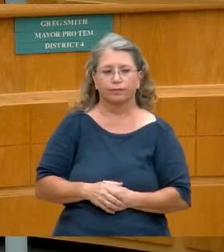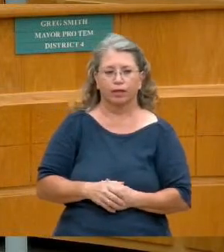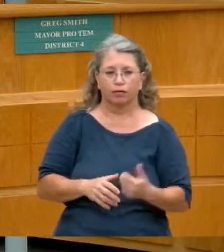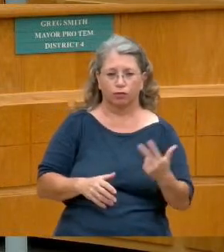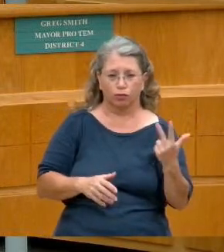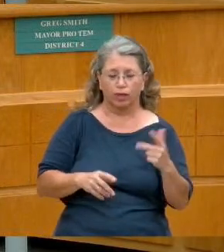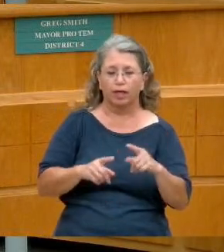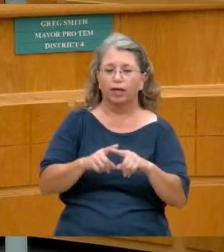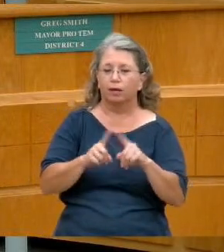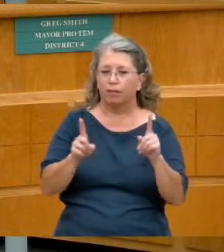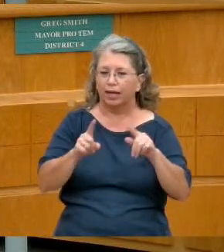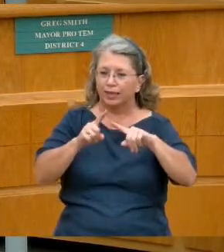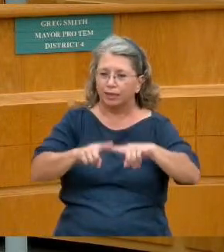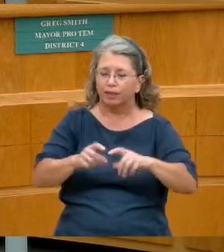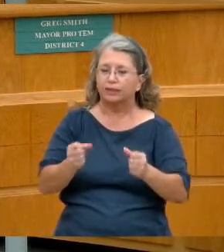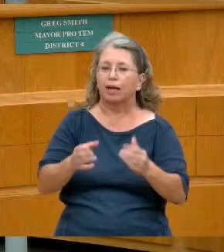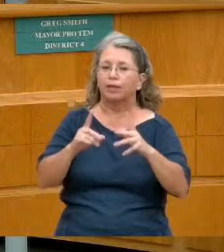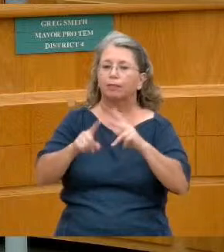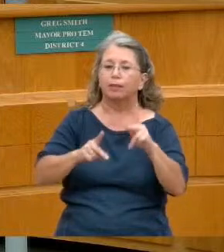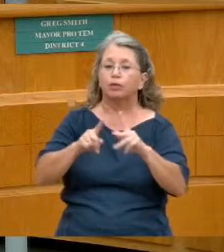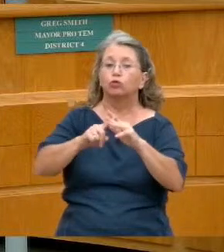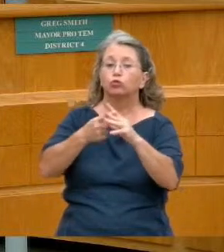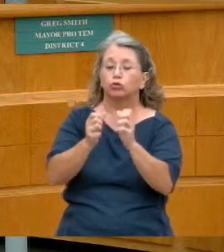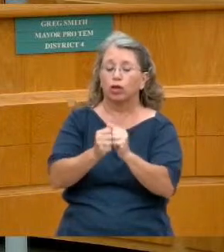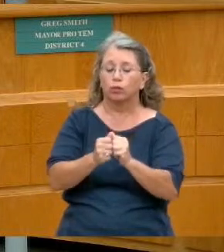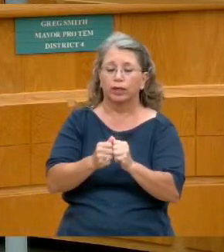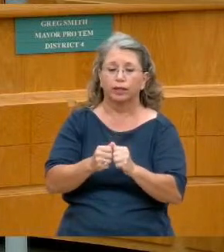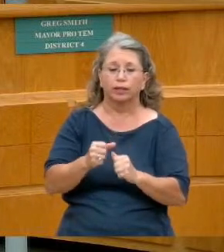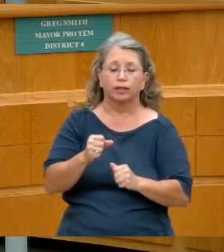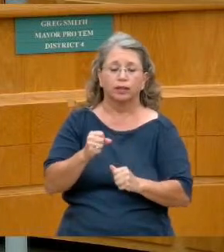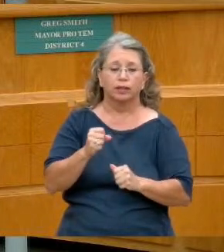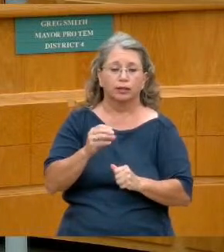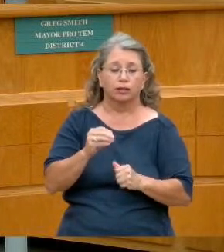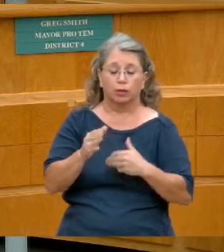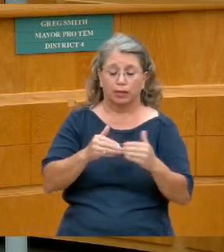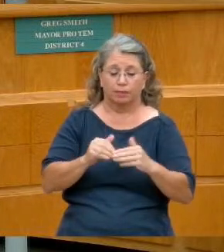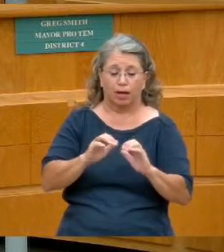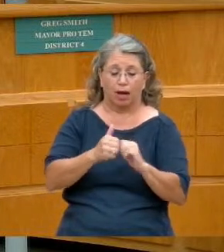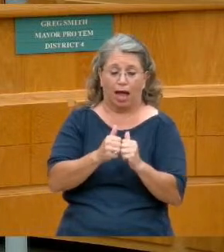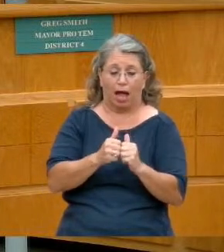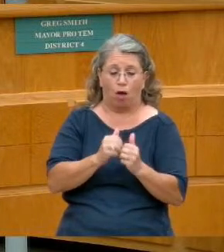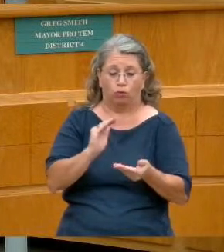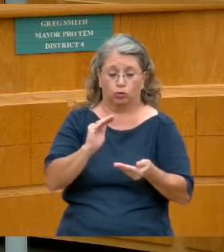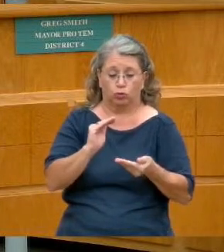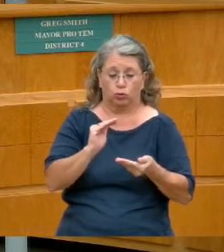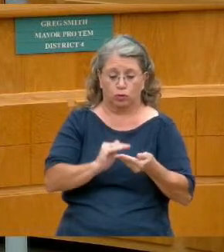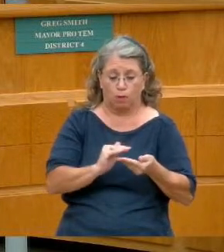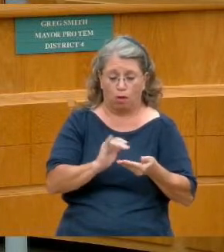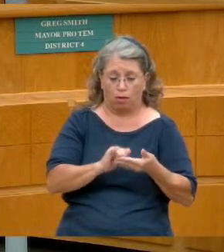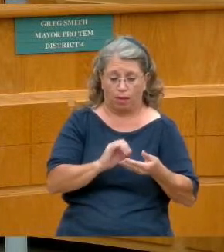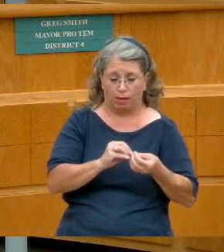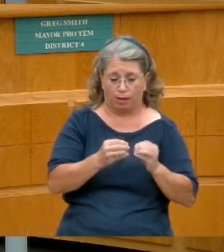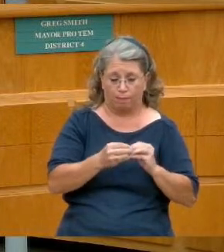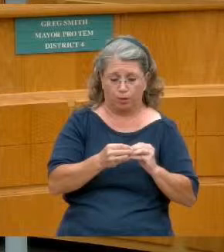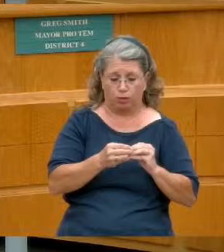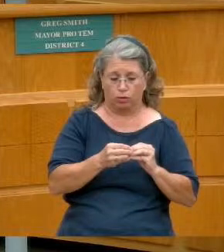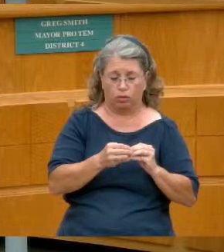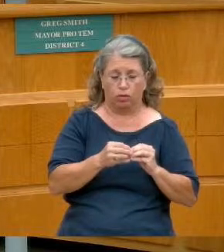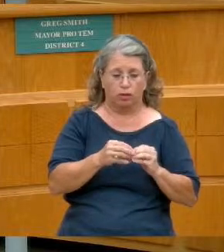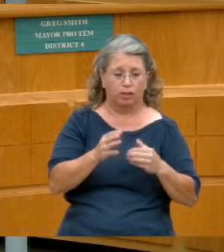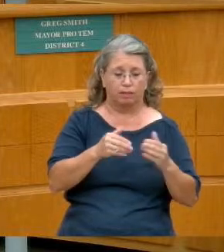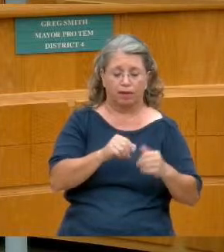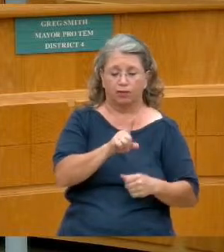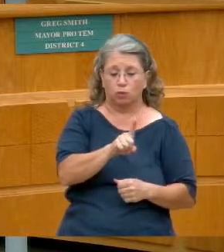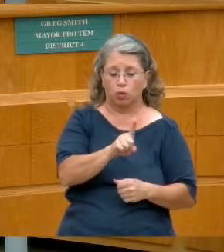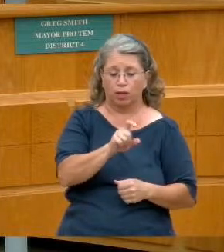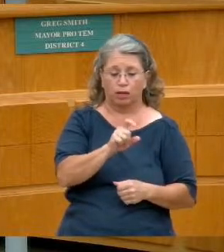growth works is eventually, no matter how small this number is, or how much above 1 it is, whether it's